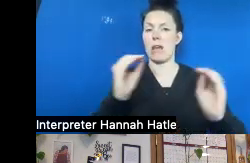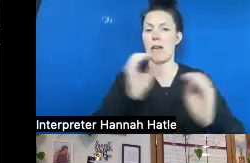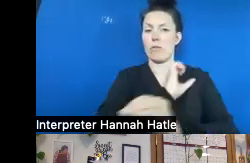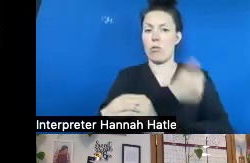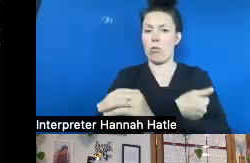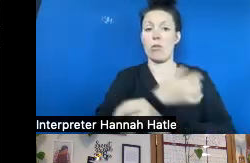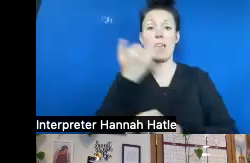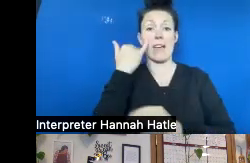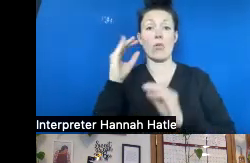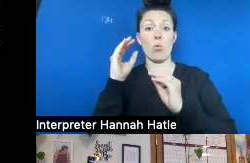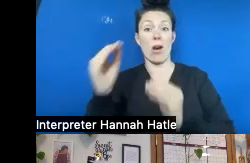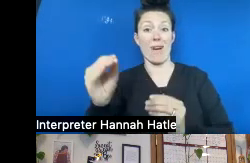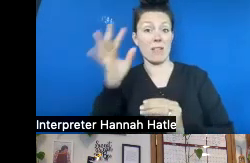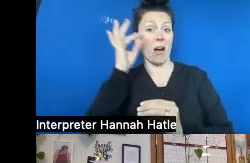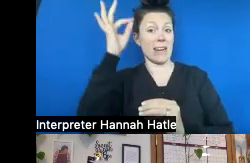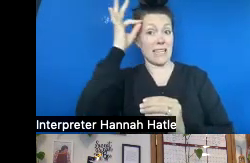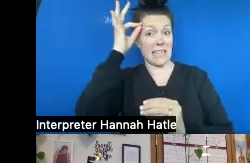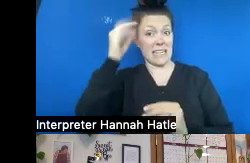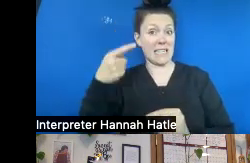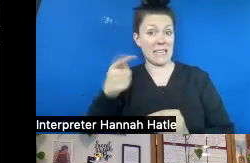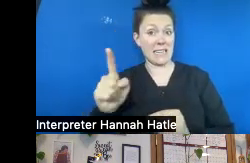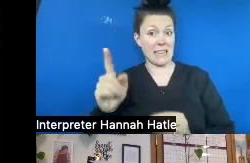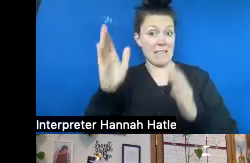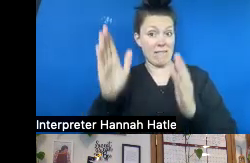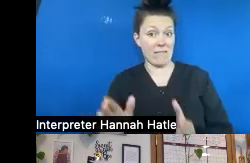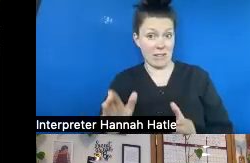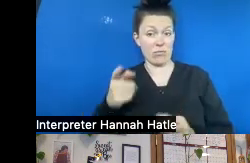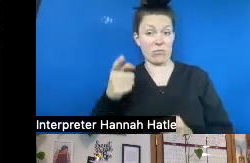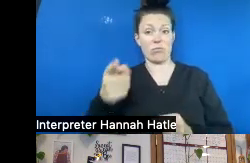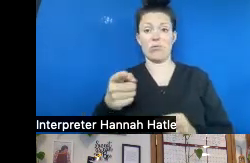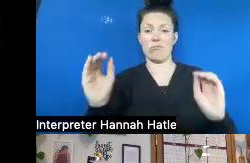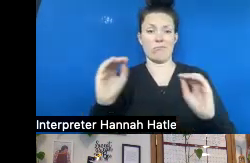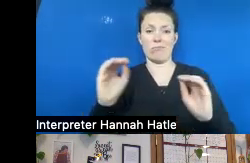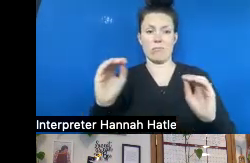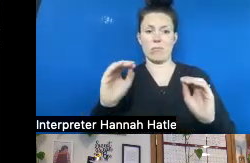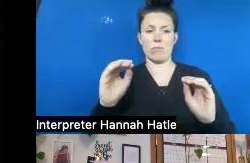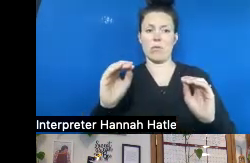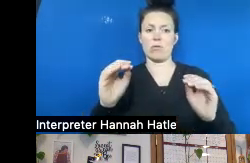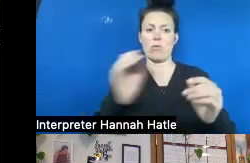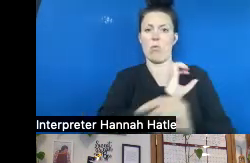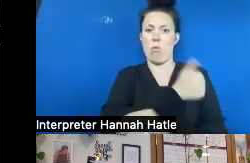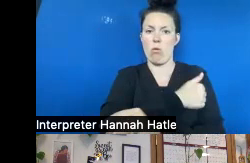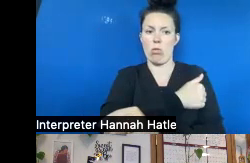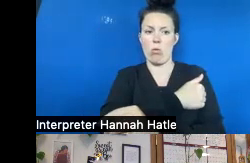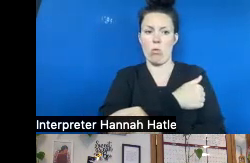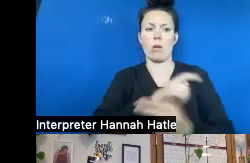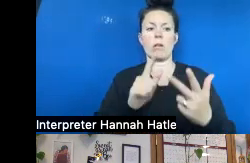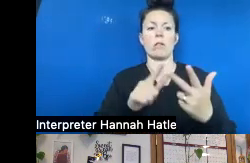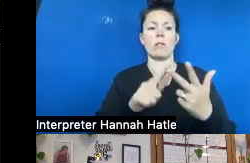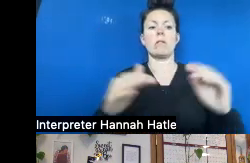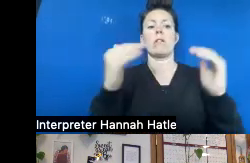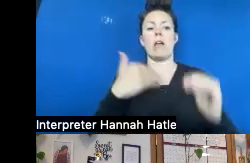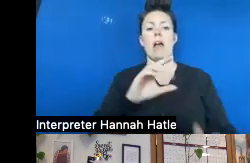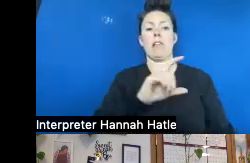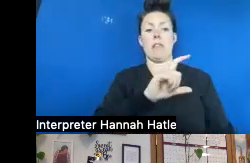offenders who might be living in our communities. And law enforcement misgendering or causing